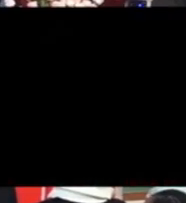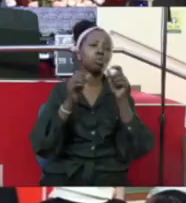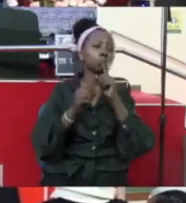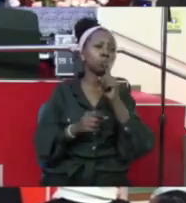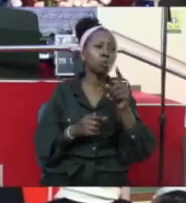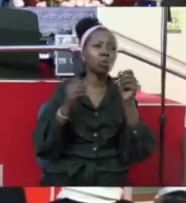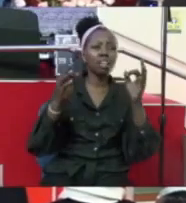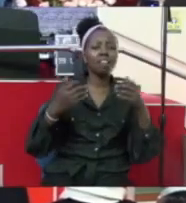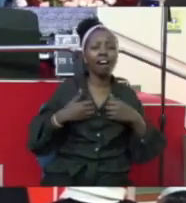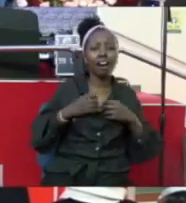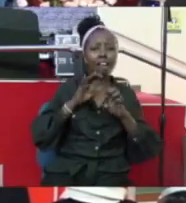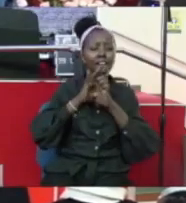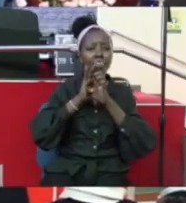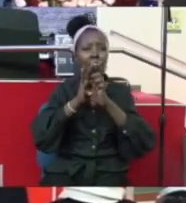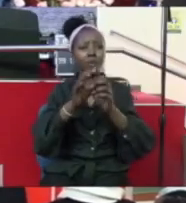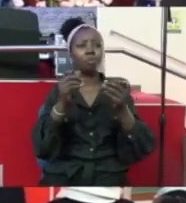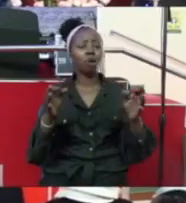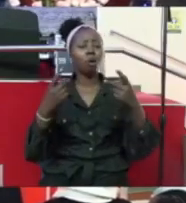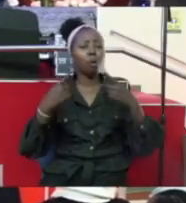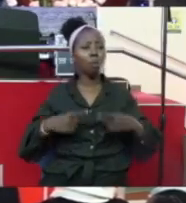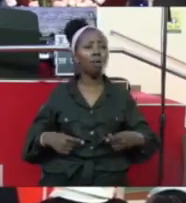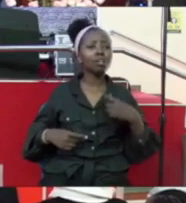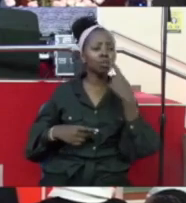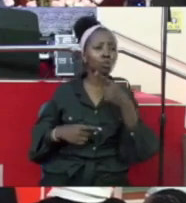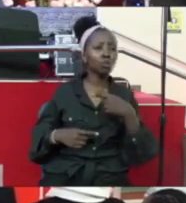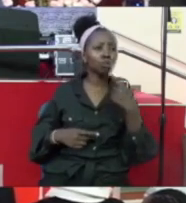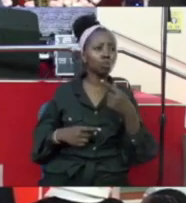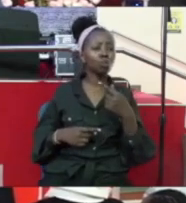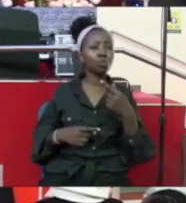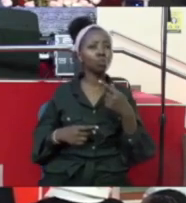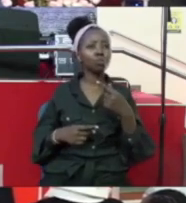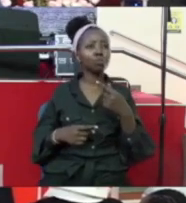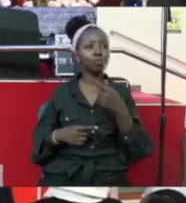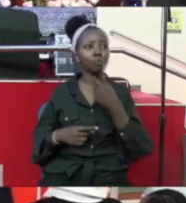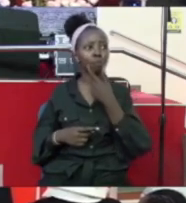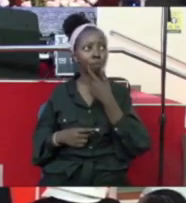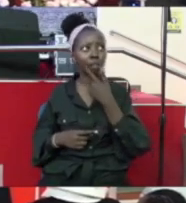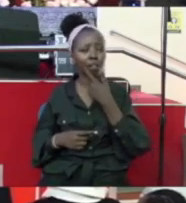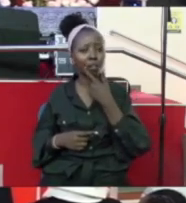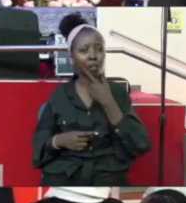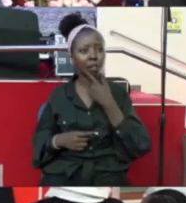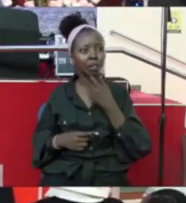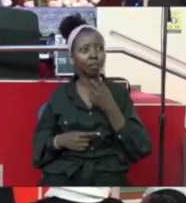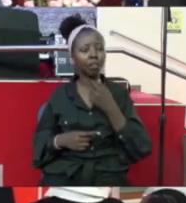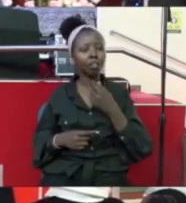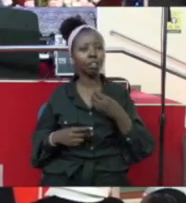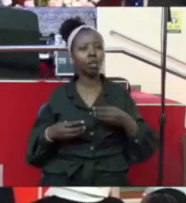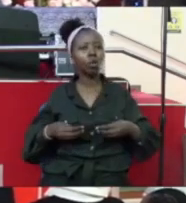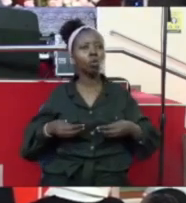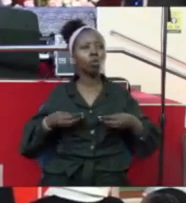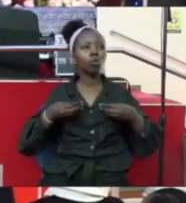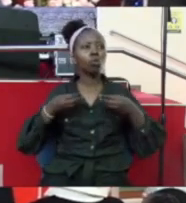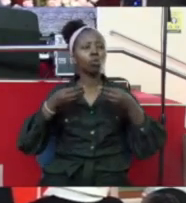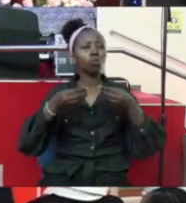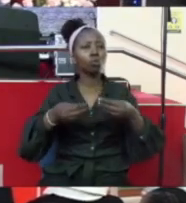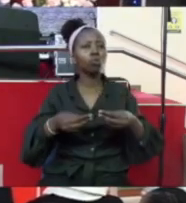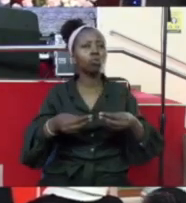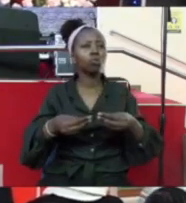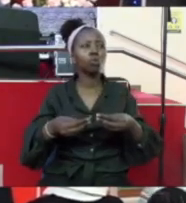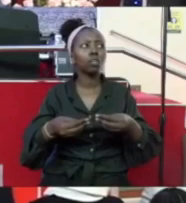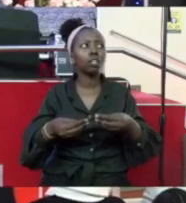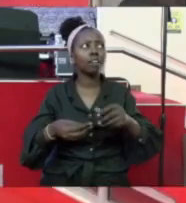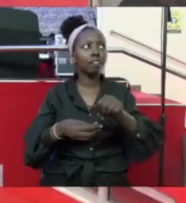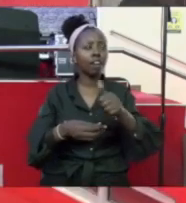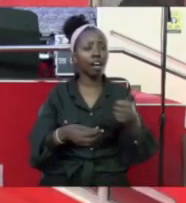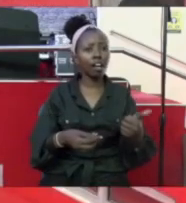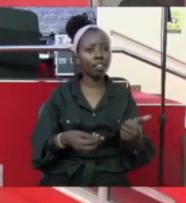an example of a person who was a very good who gave a service of bridge building. Hivyo basi kama pana mfano